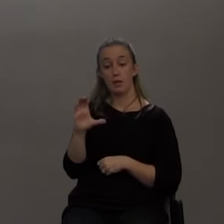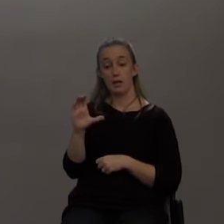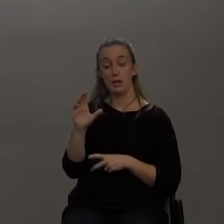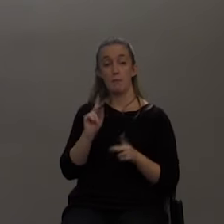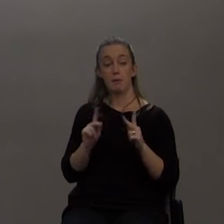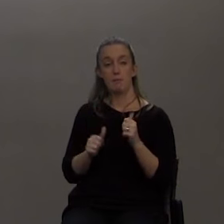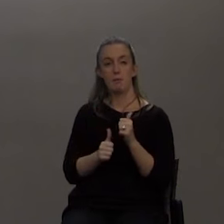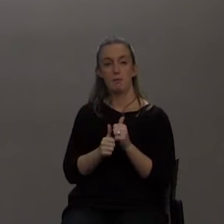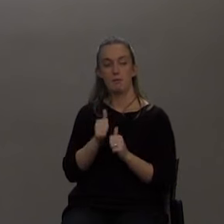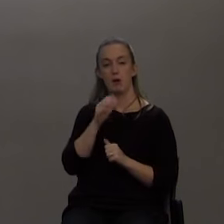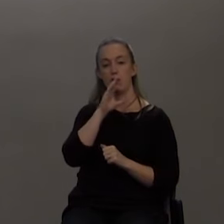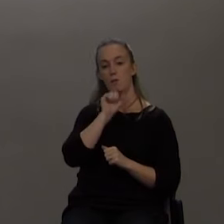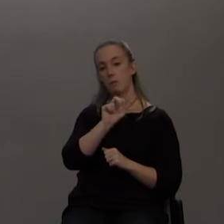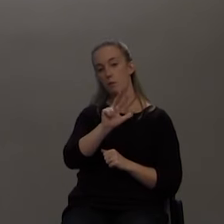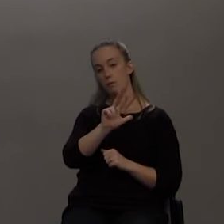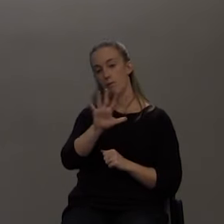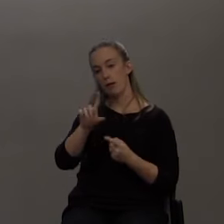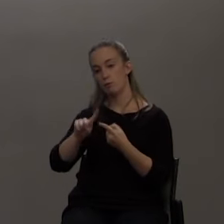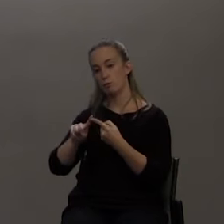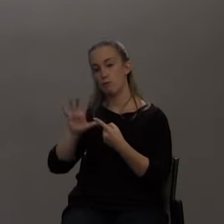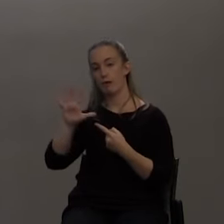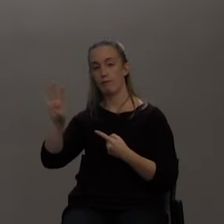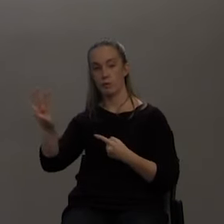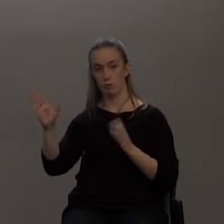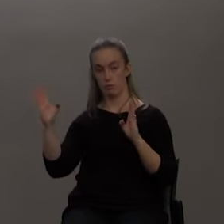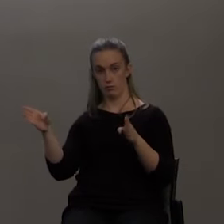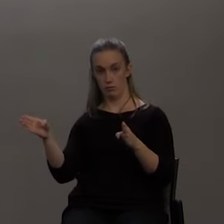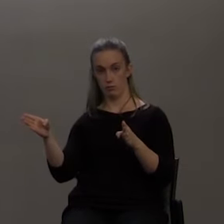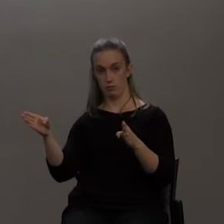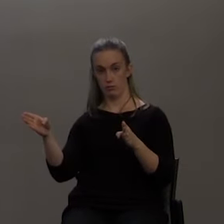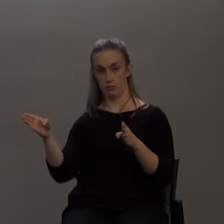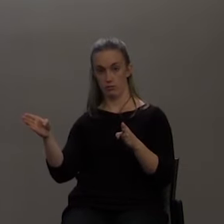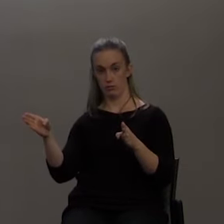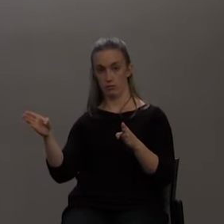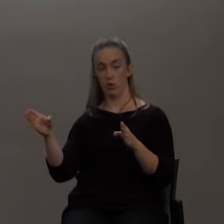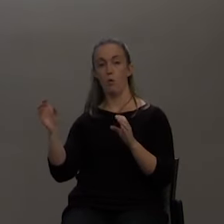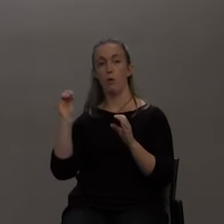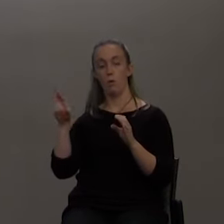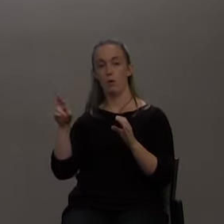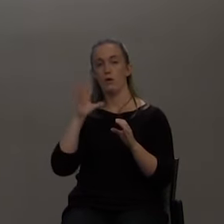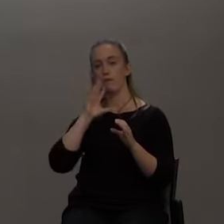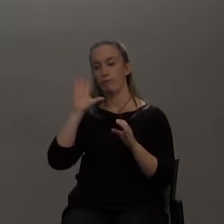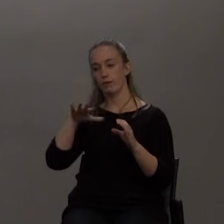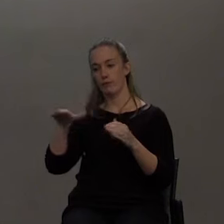the age of 35 and 54 and 55 and over.